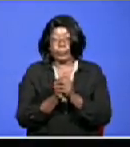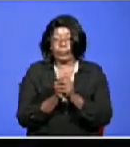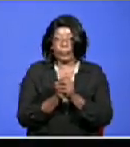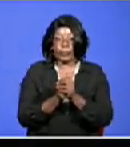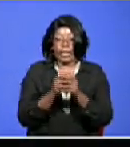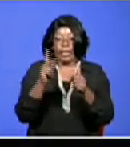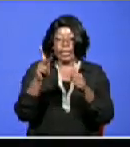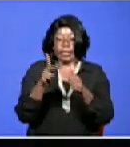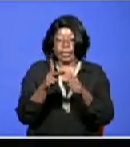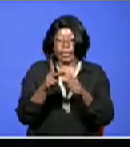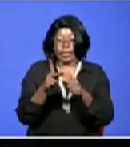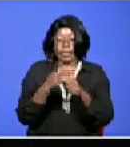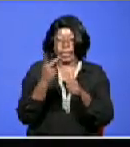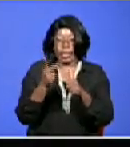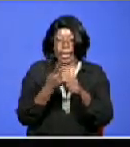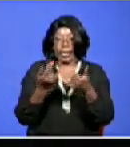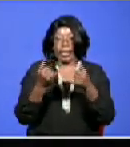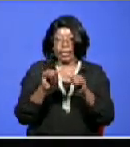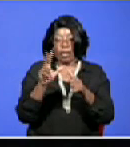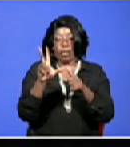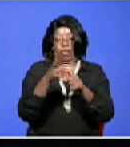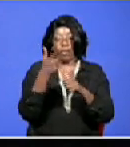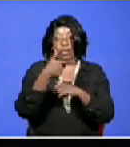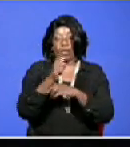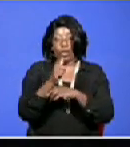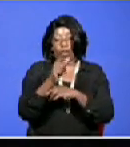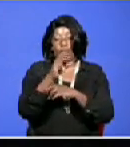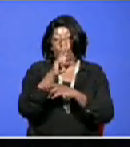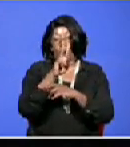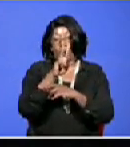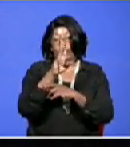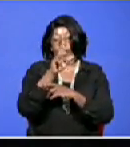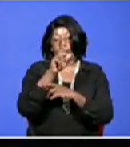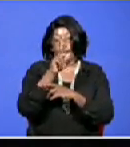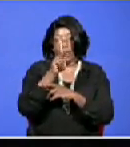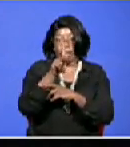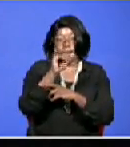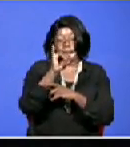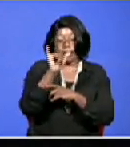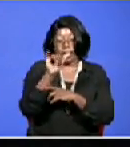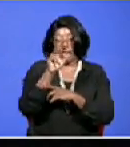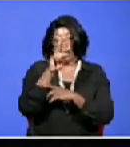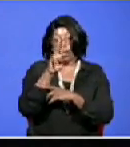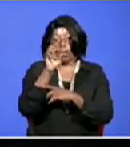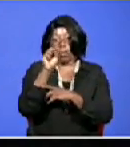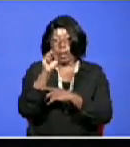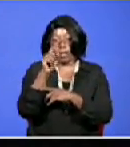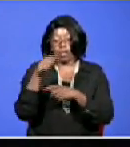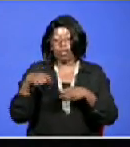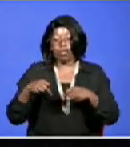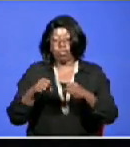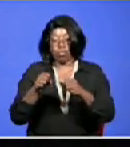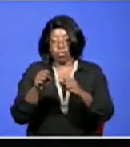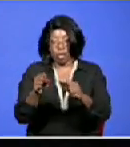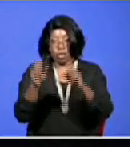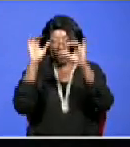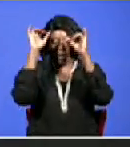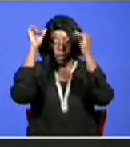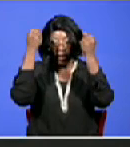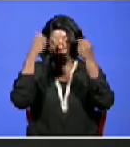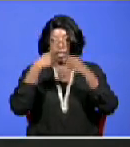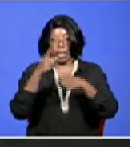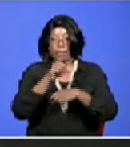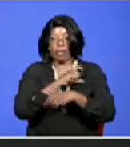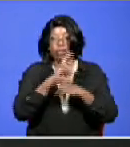In the second incident, police responded to a triple shooting on Key West Street that left two men dead. Chief Superintendent Cash says